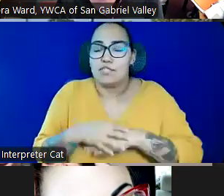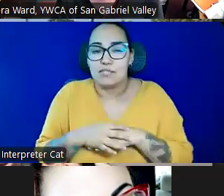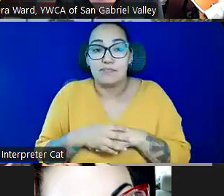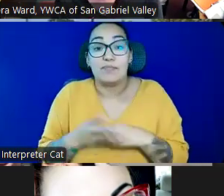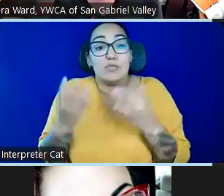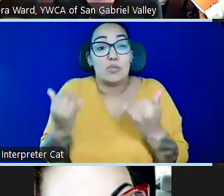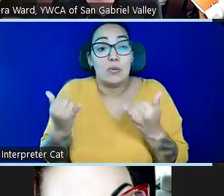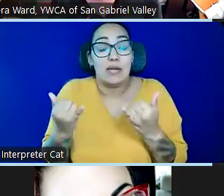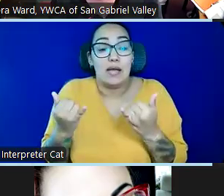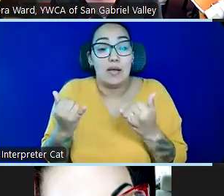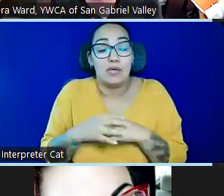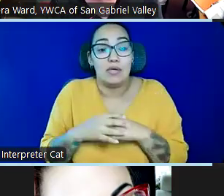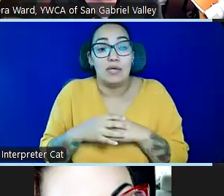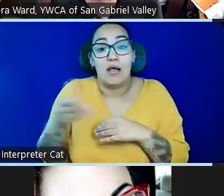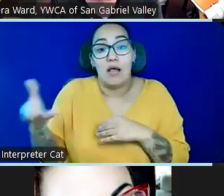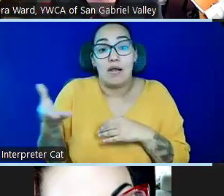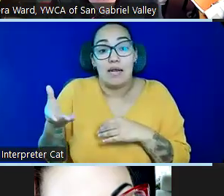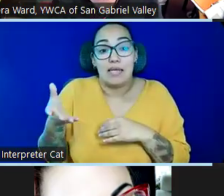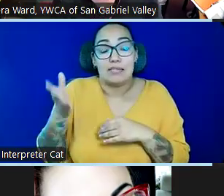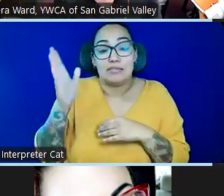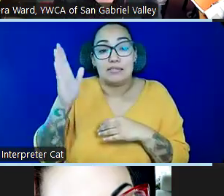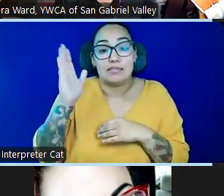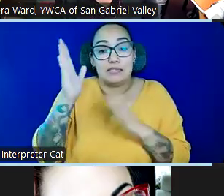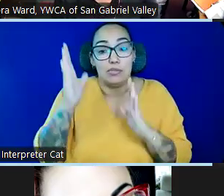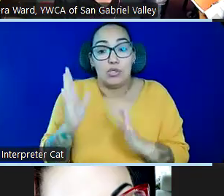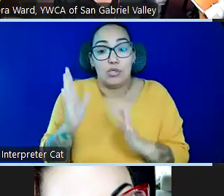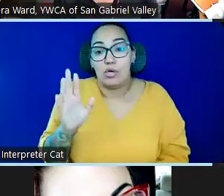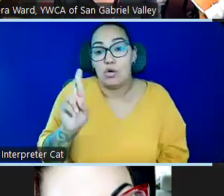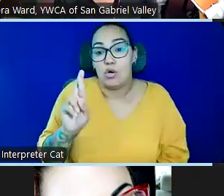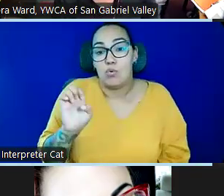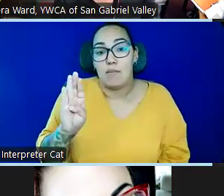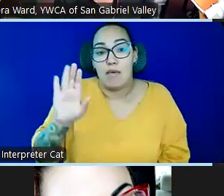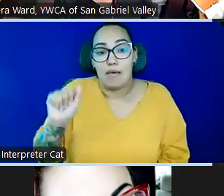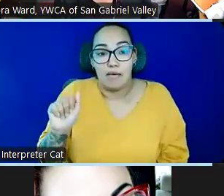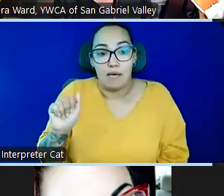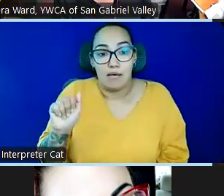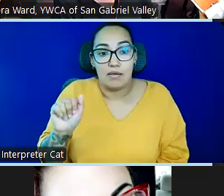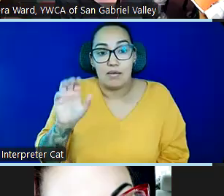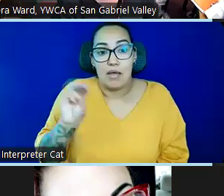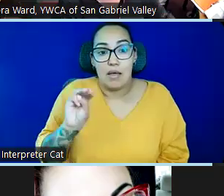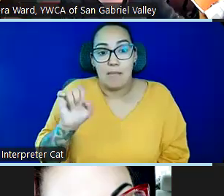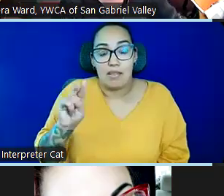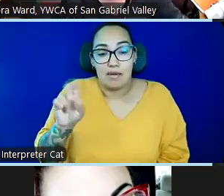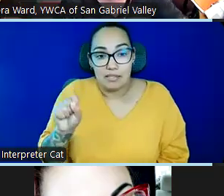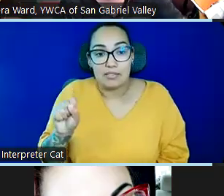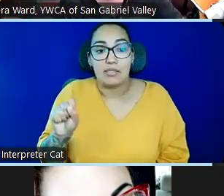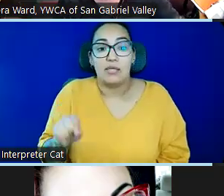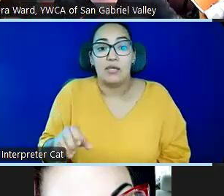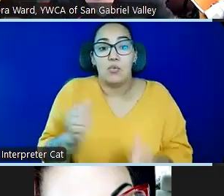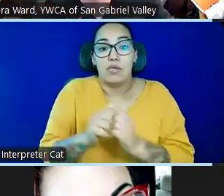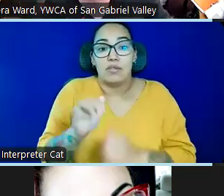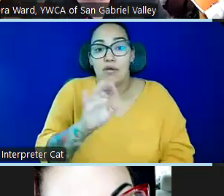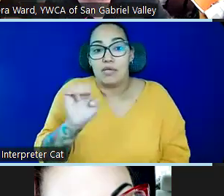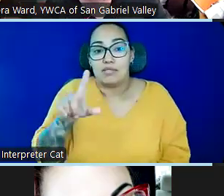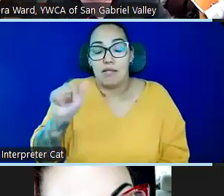our next speaker, Rebecca Melendez, who is an associate director at the East Los Angeles Women's Center,